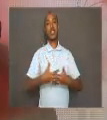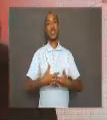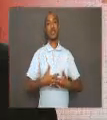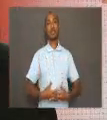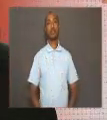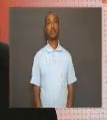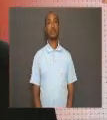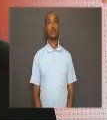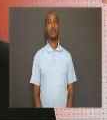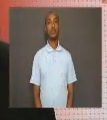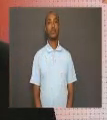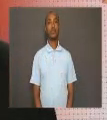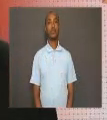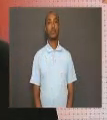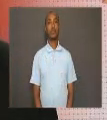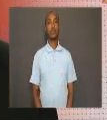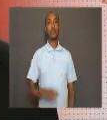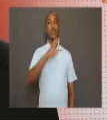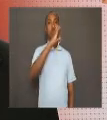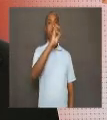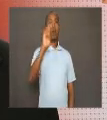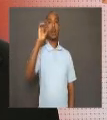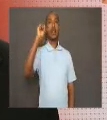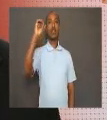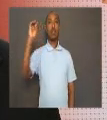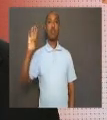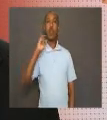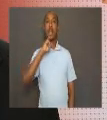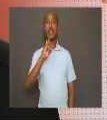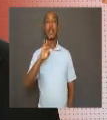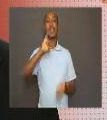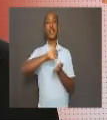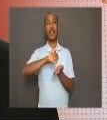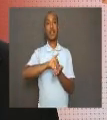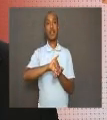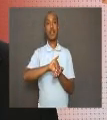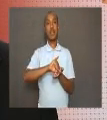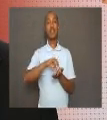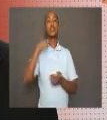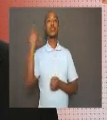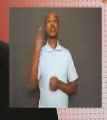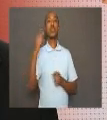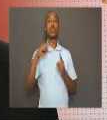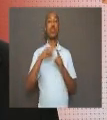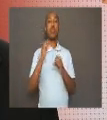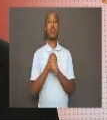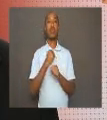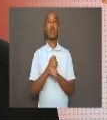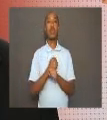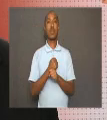Copper 2 sulfate is a salt that is used to